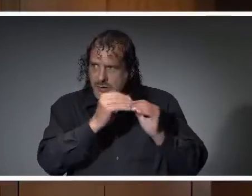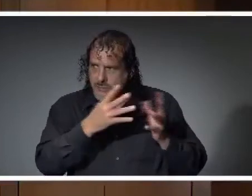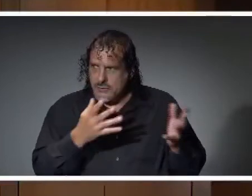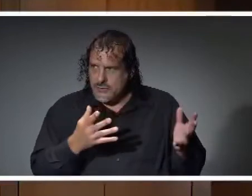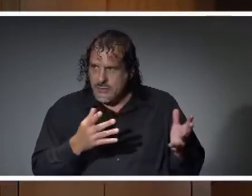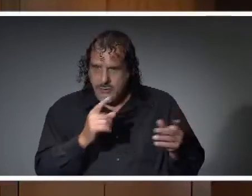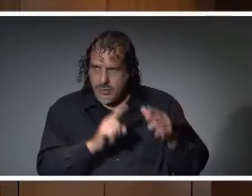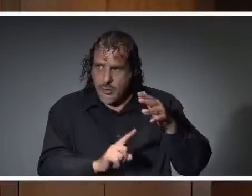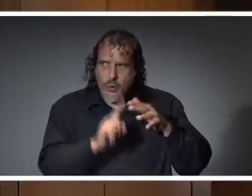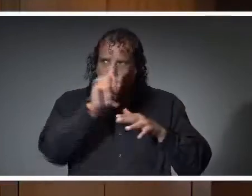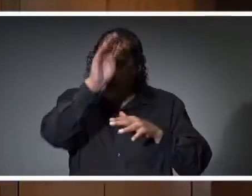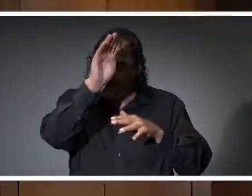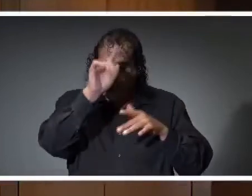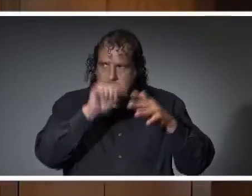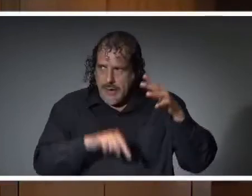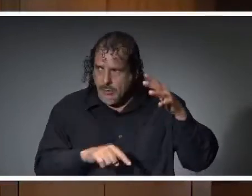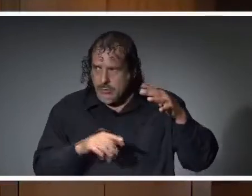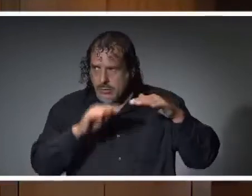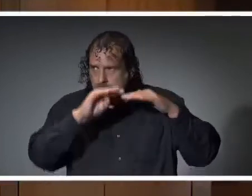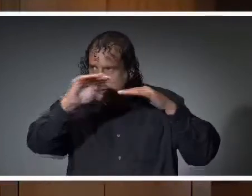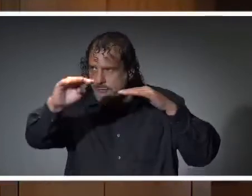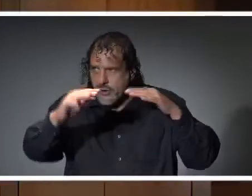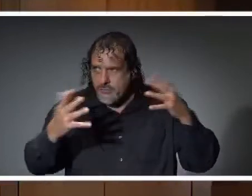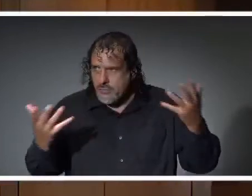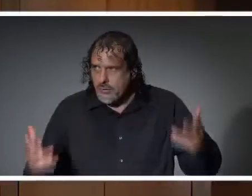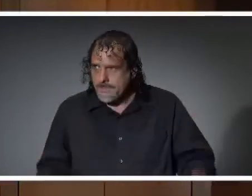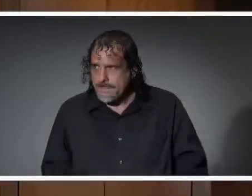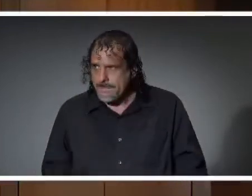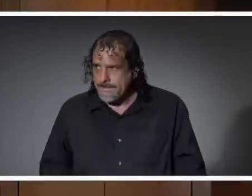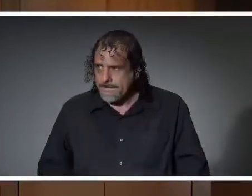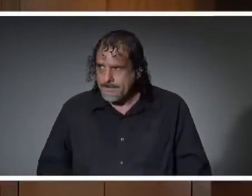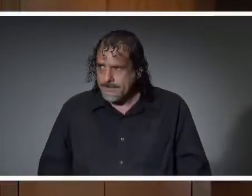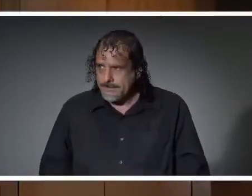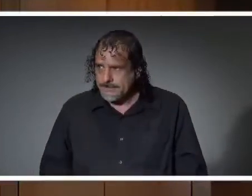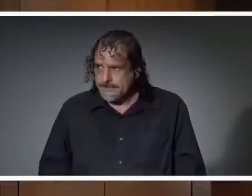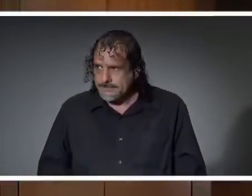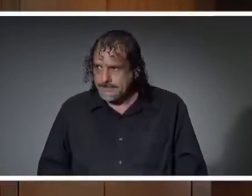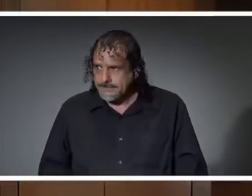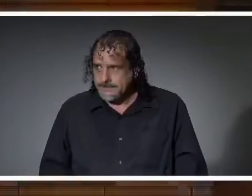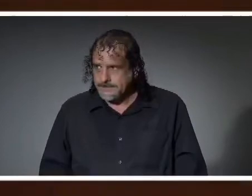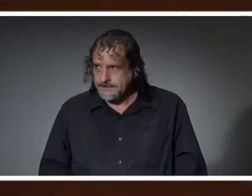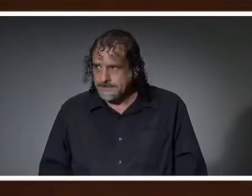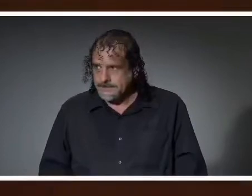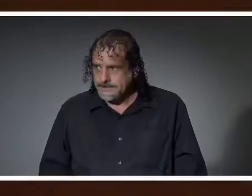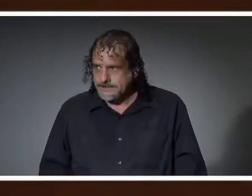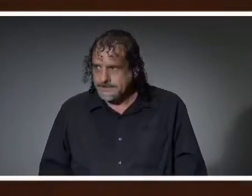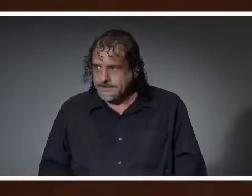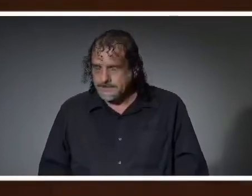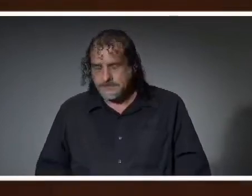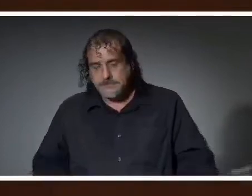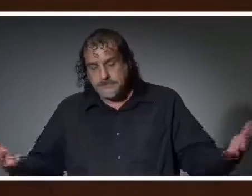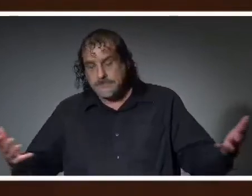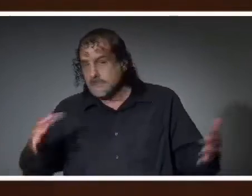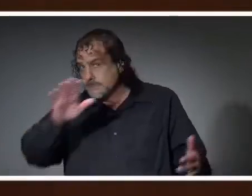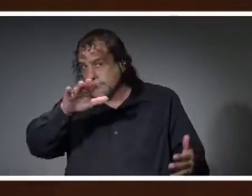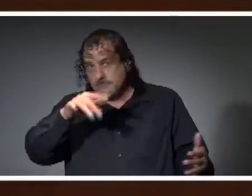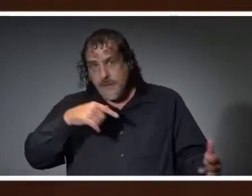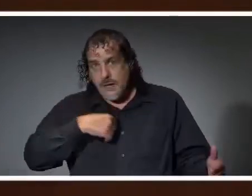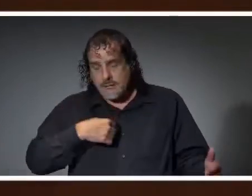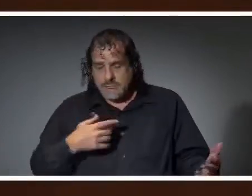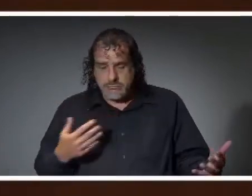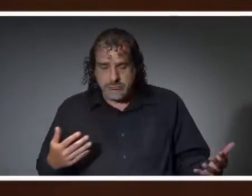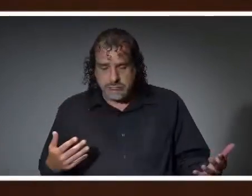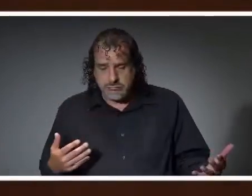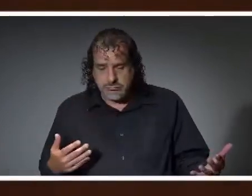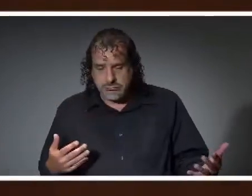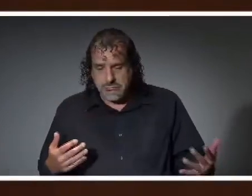numbers go up? Do you expect continue to level off and then travel back down again? You know, I really just